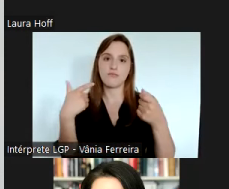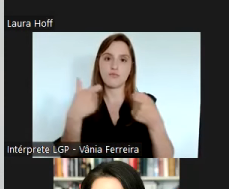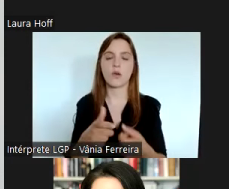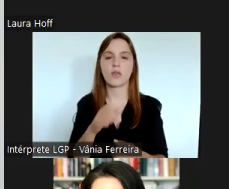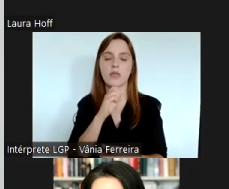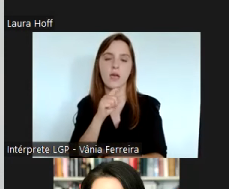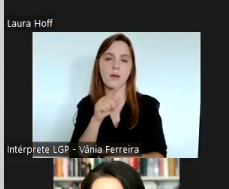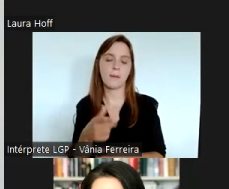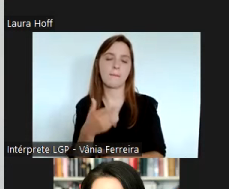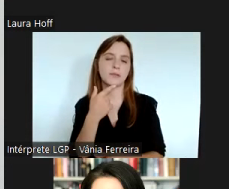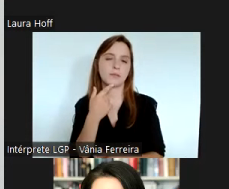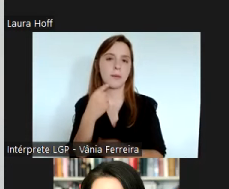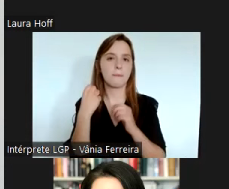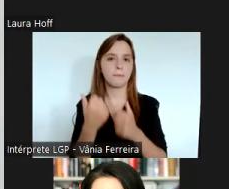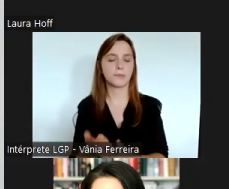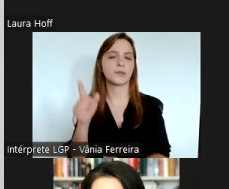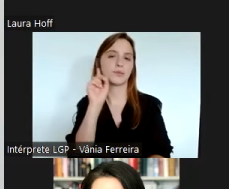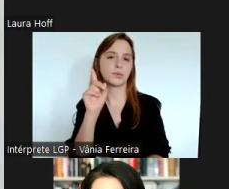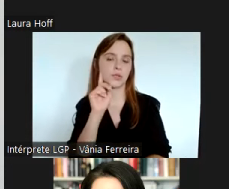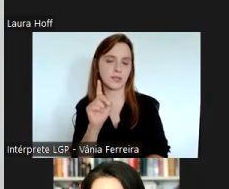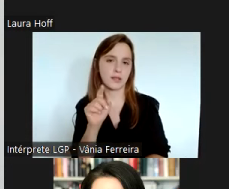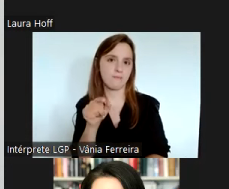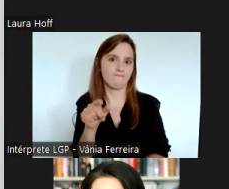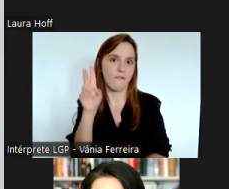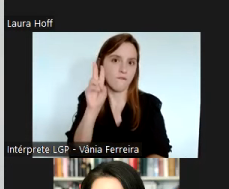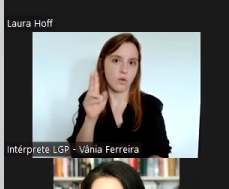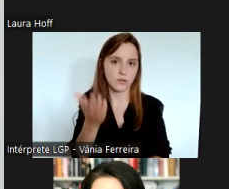of such values.